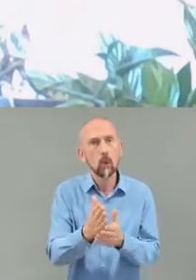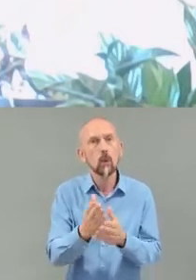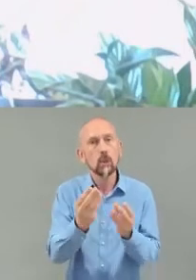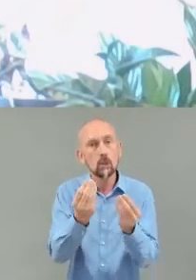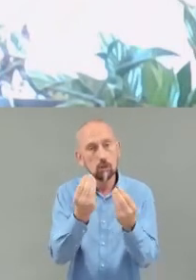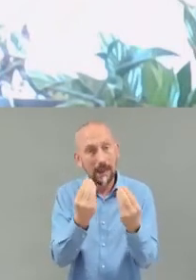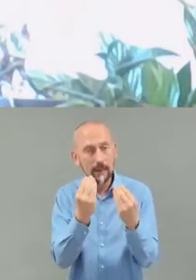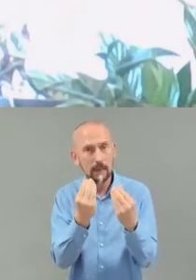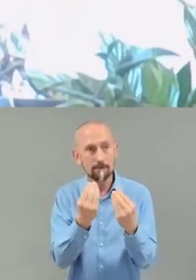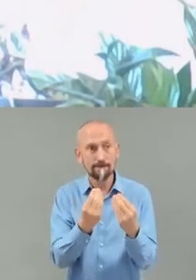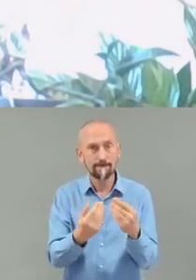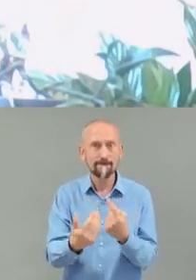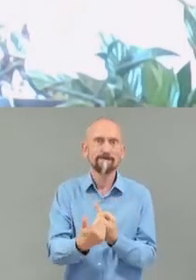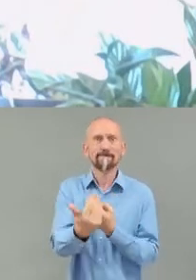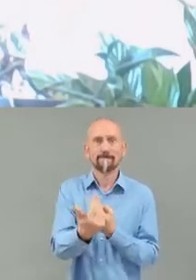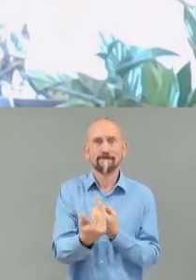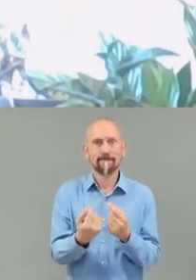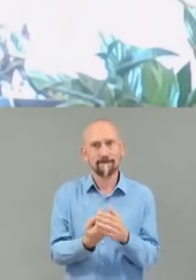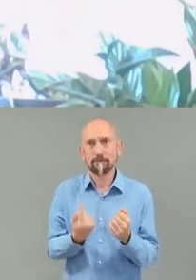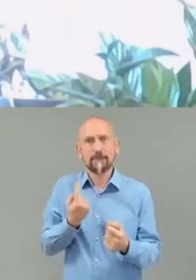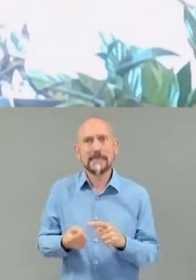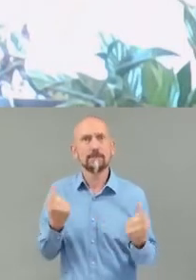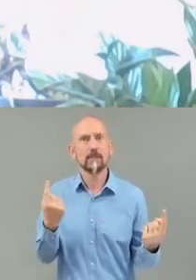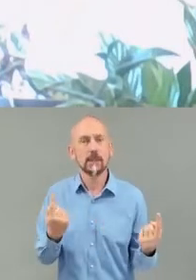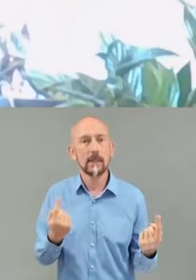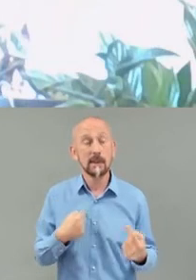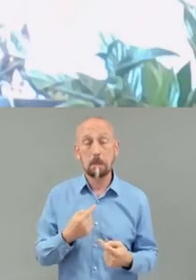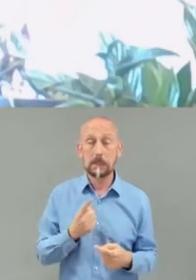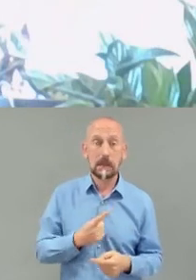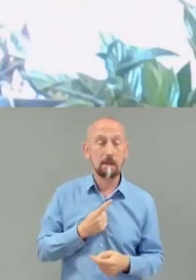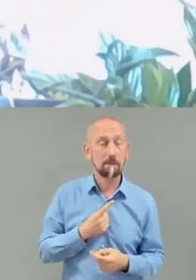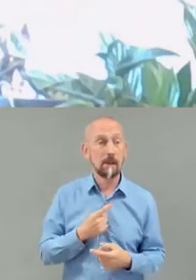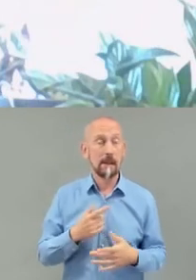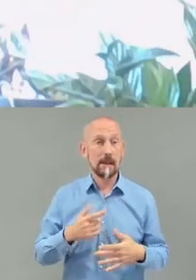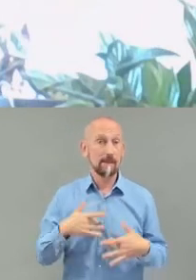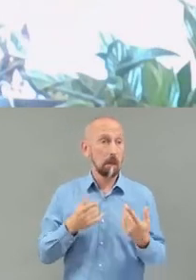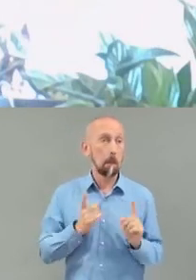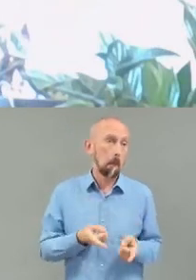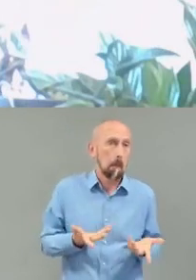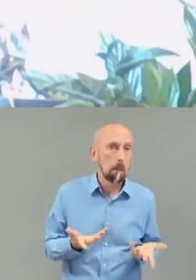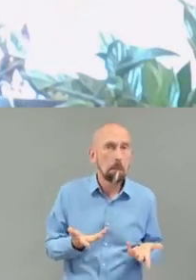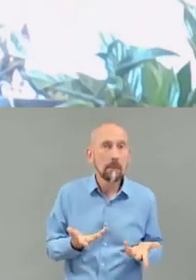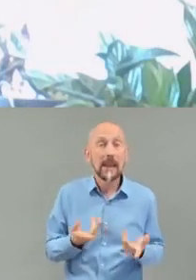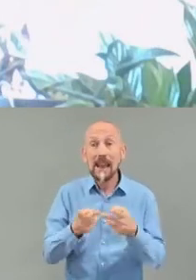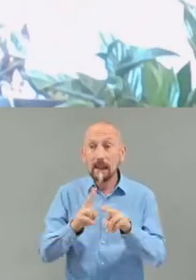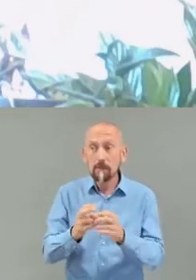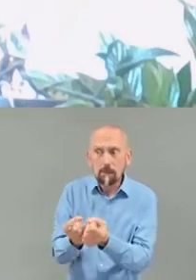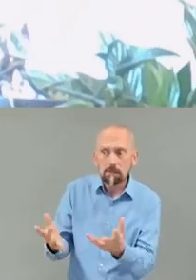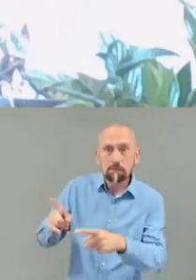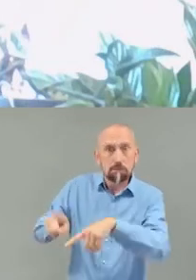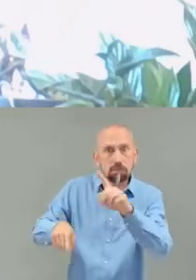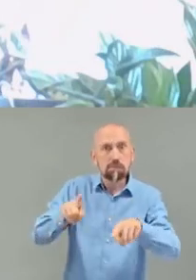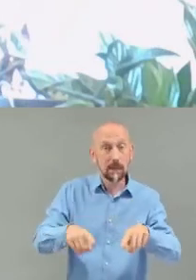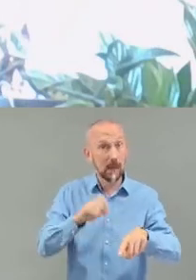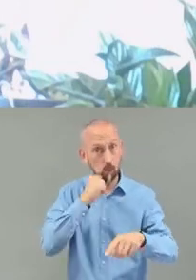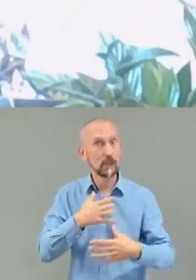fact. I think it would have been more of a shock to me if there was more ethnic diversity. I was